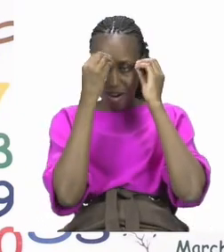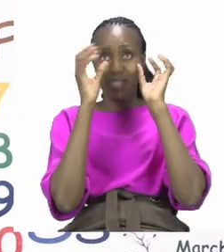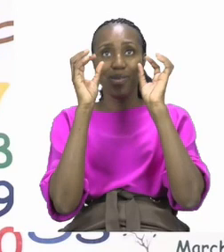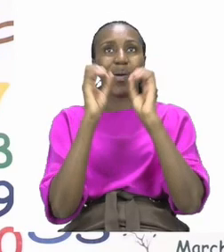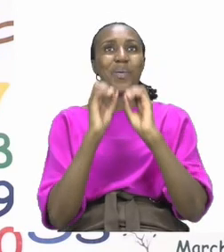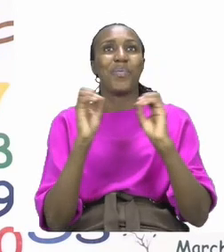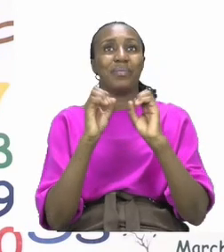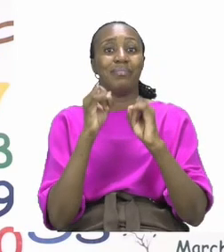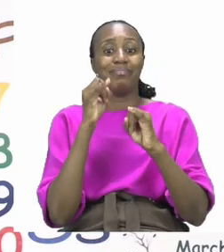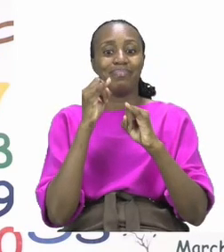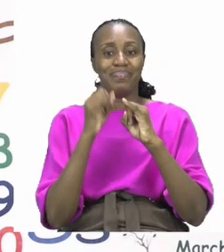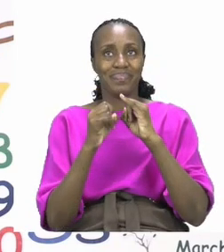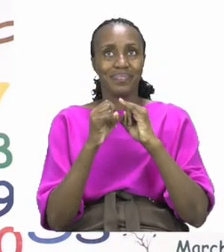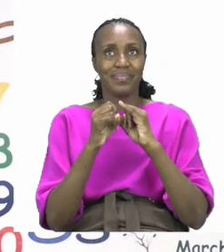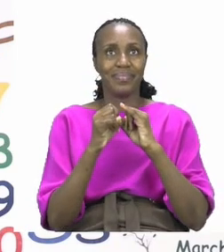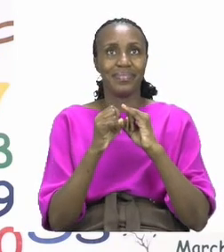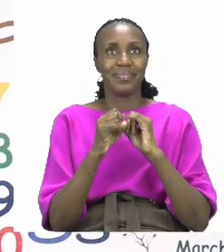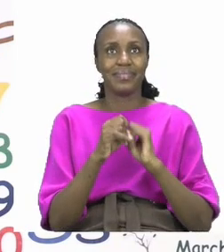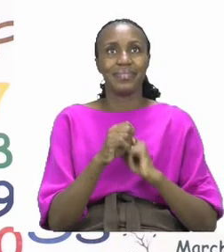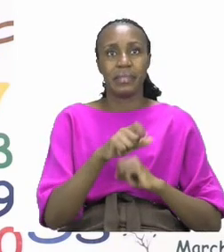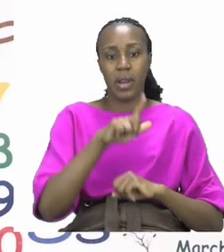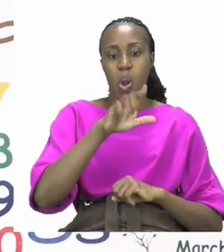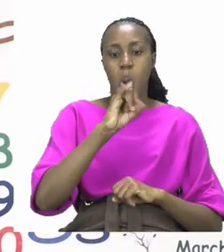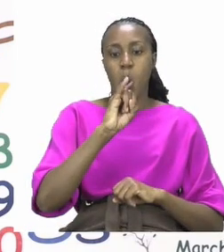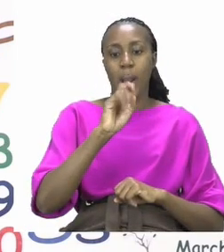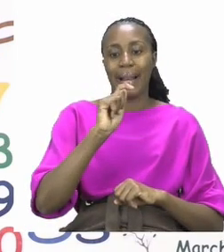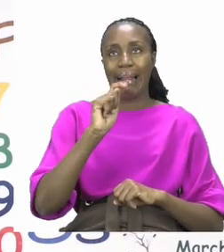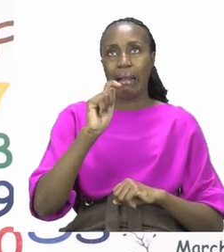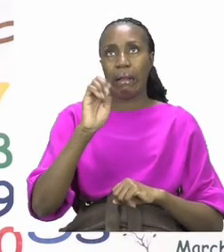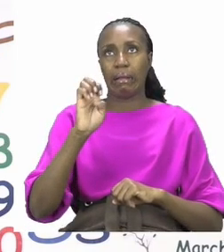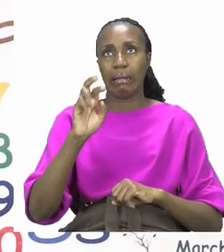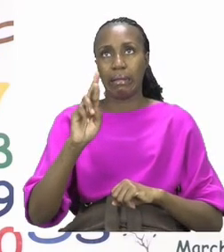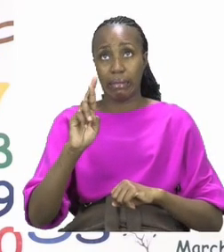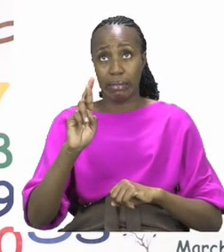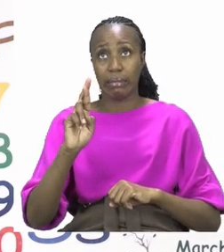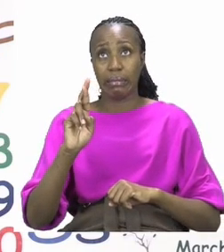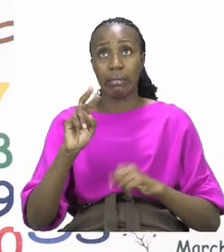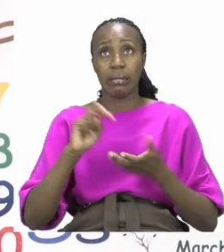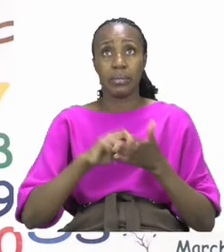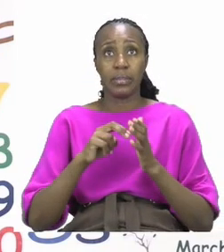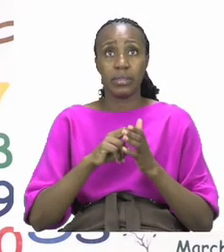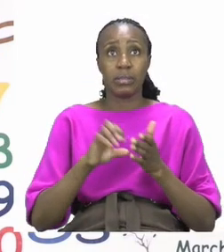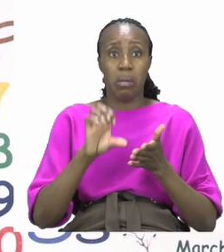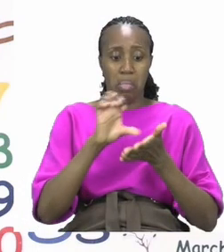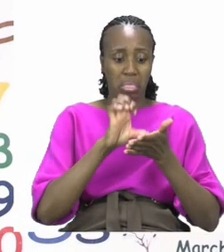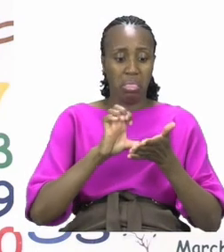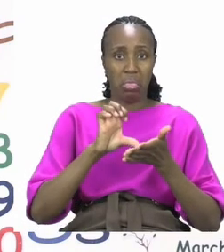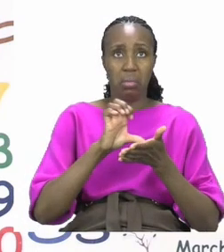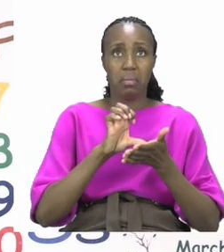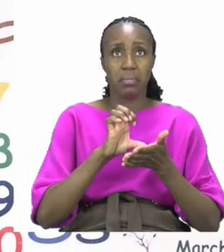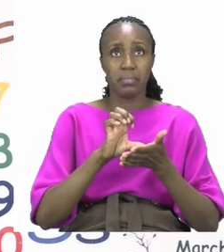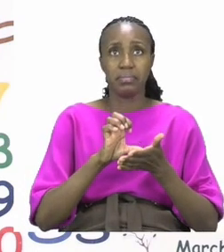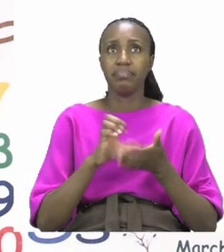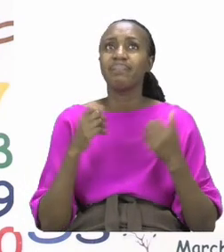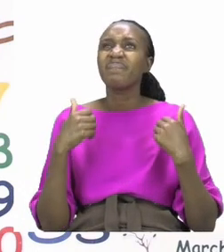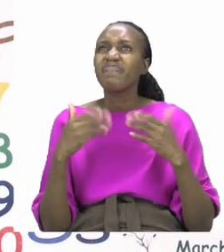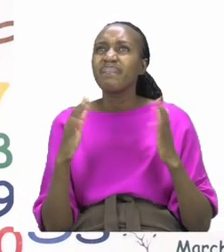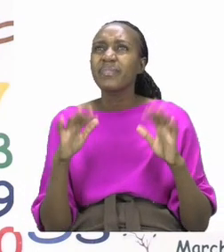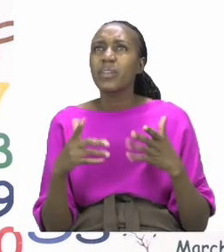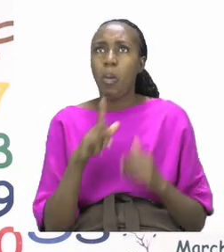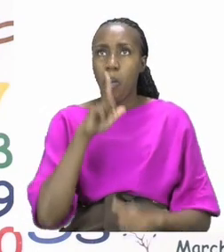The last one we're going to look for is the word litter. Now, remember, we start with the beginning